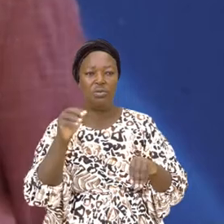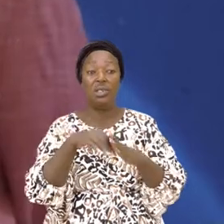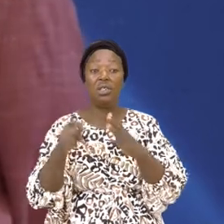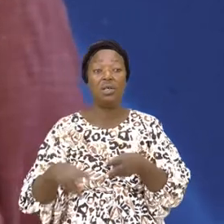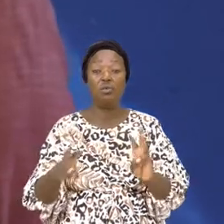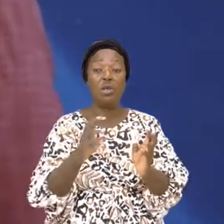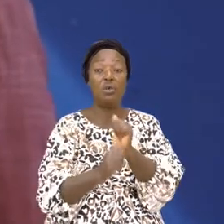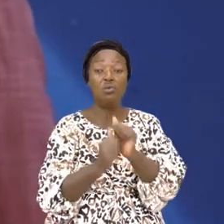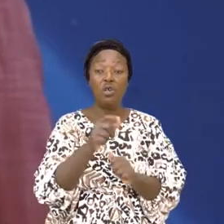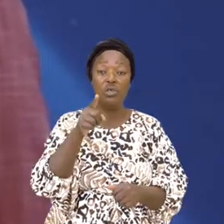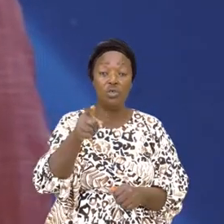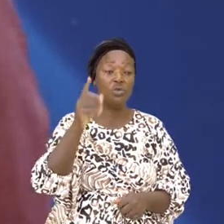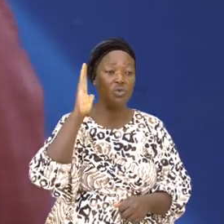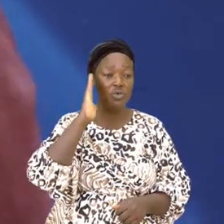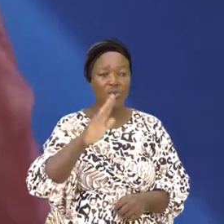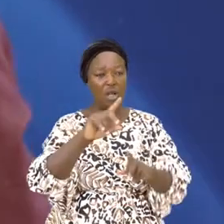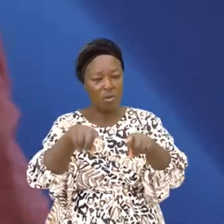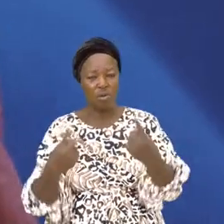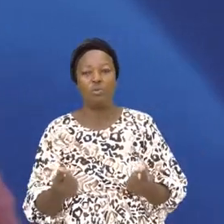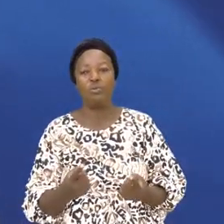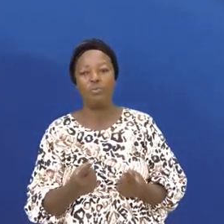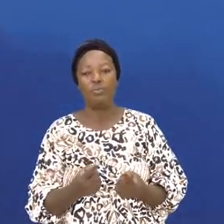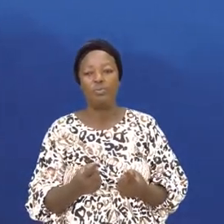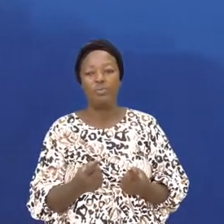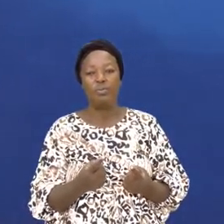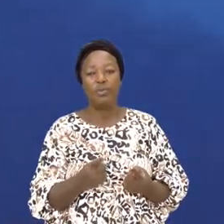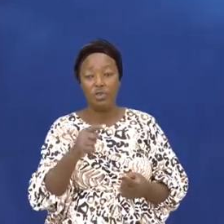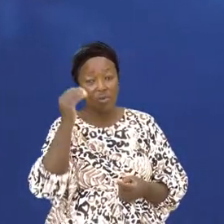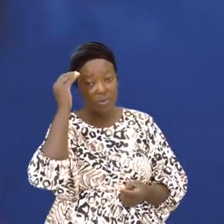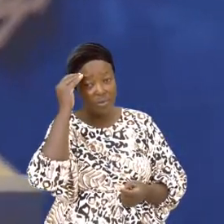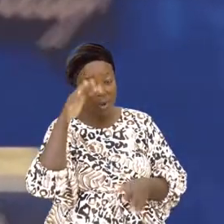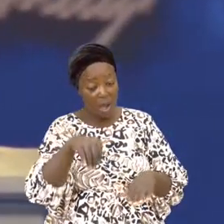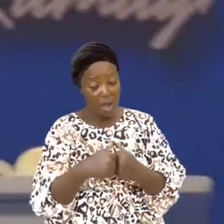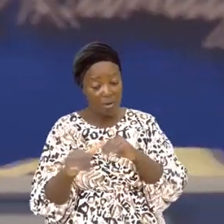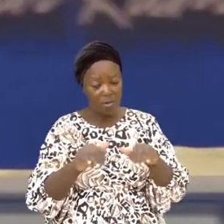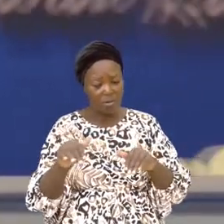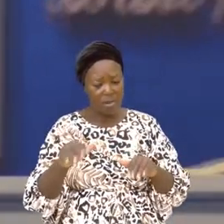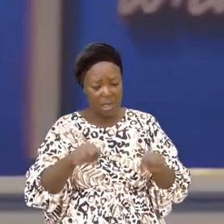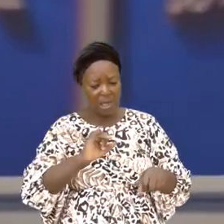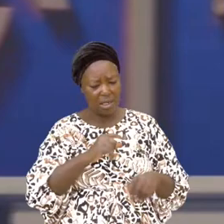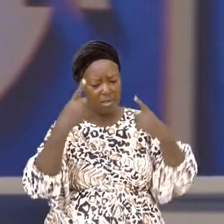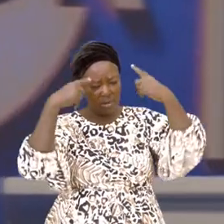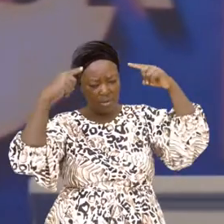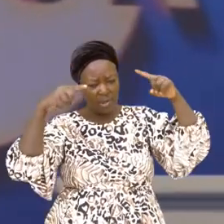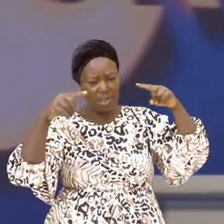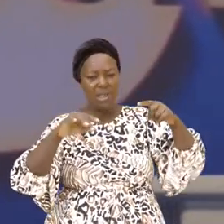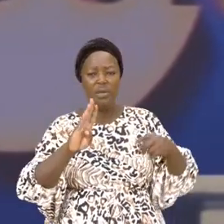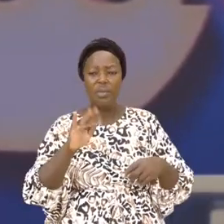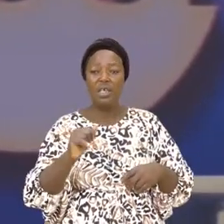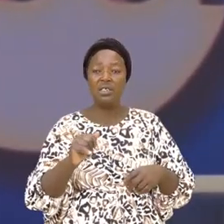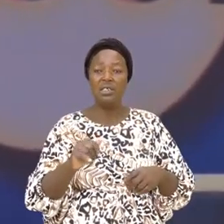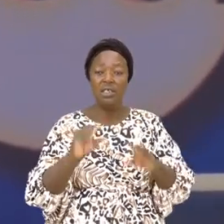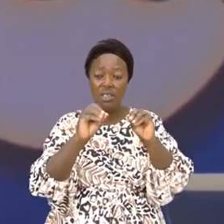shalt go. Lord, how do I succeed I'll teach you the way you will go